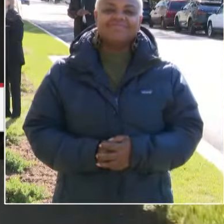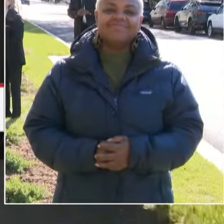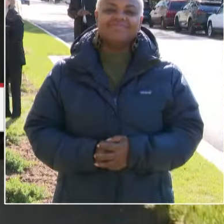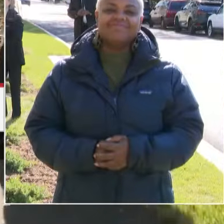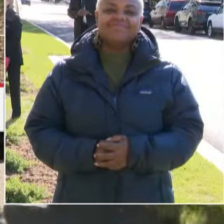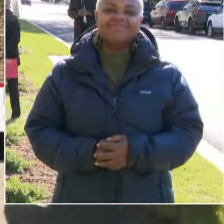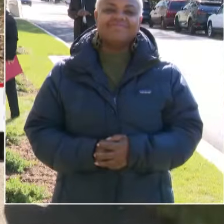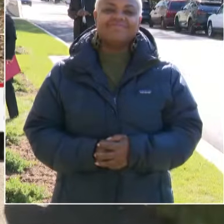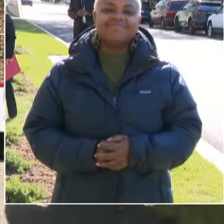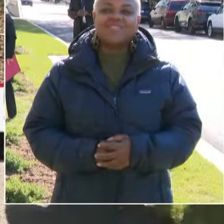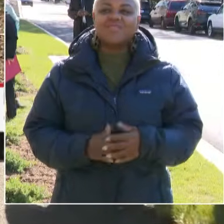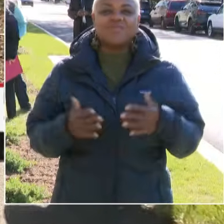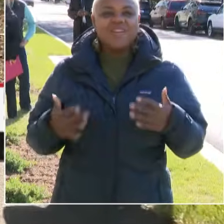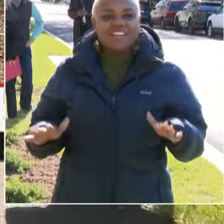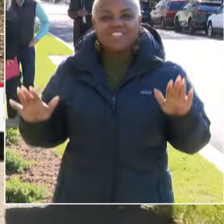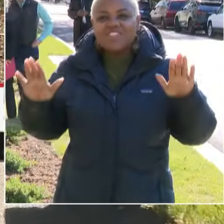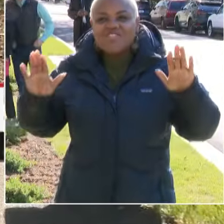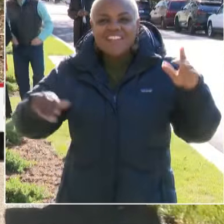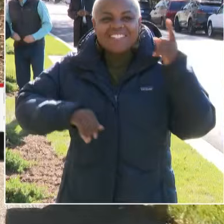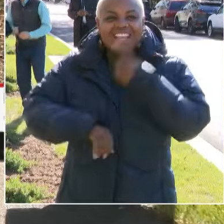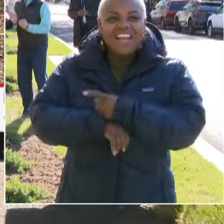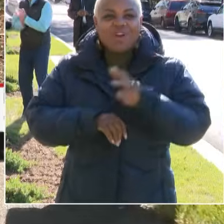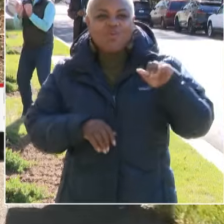What a great day for Ward 4.